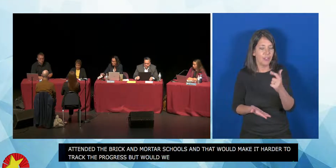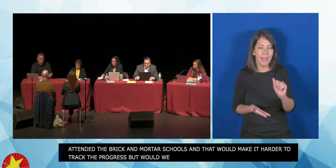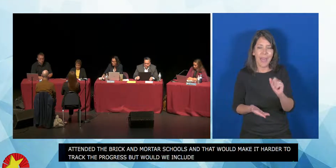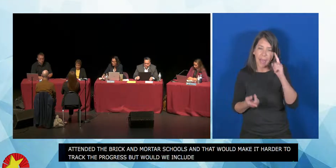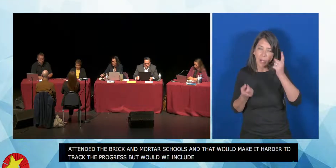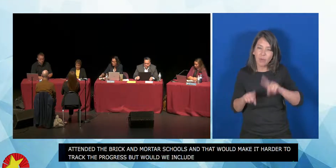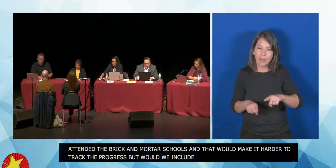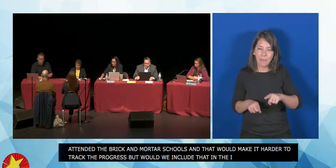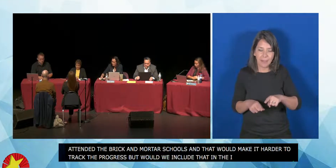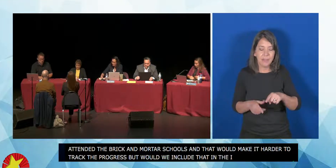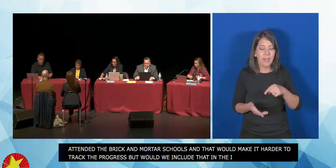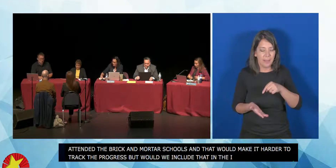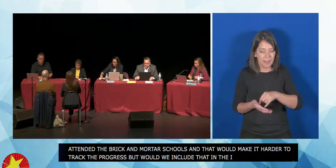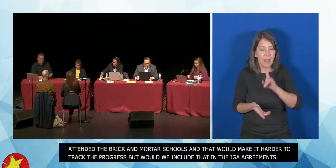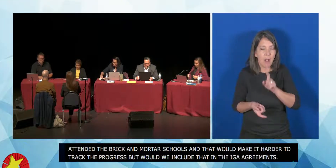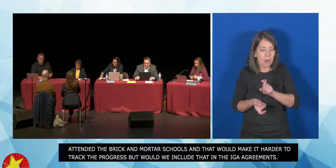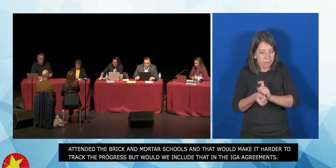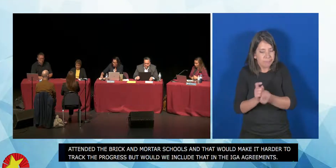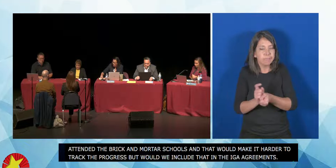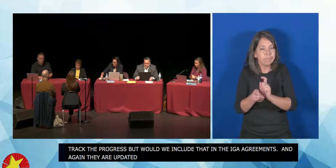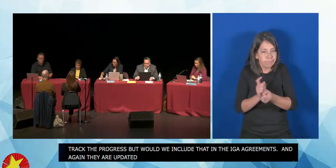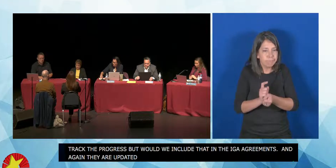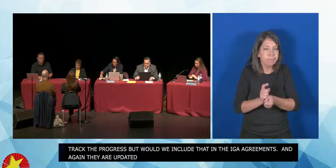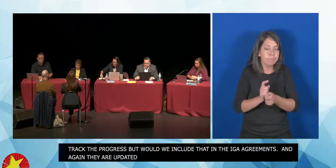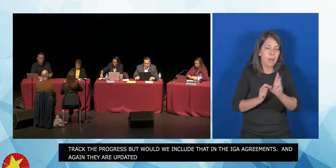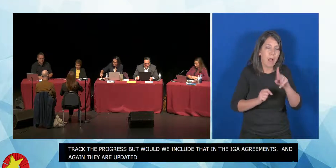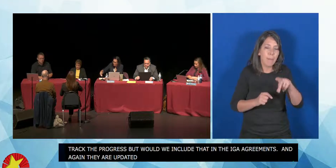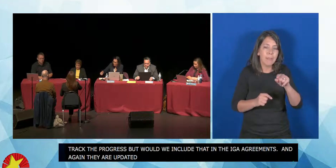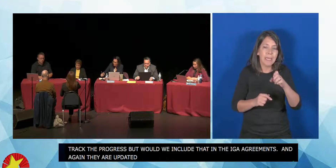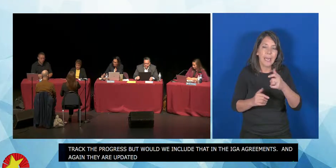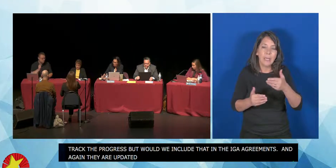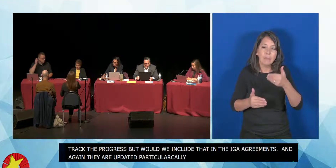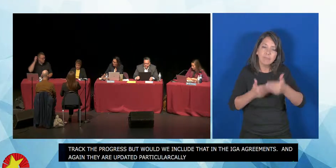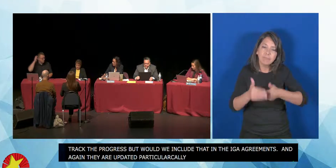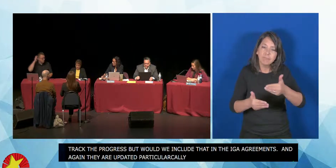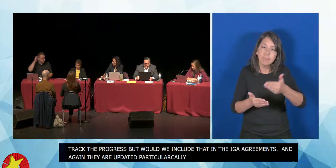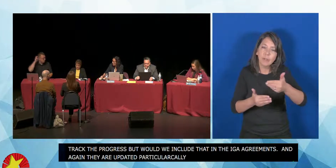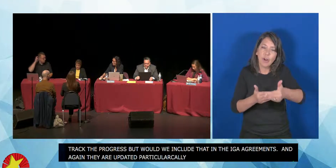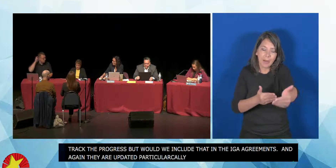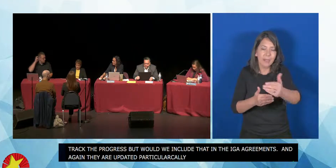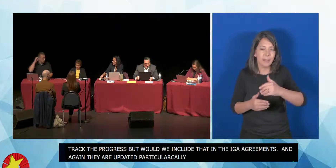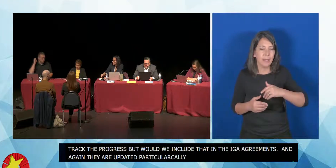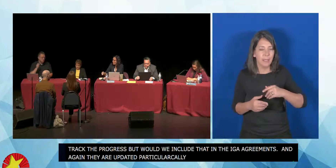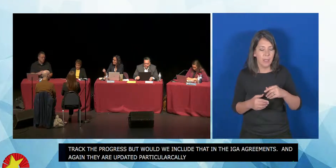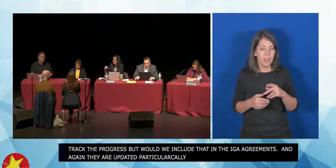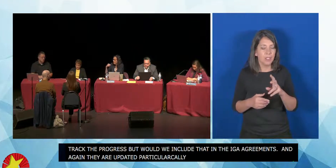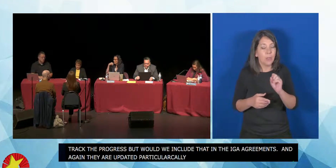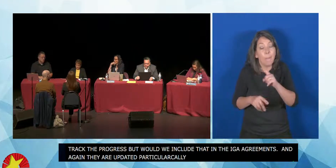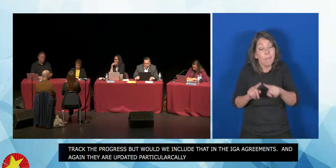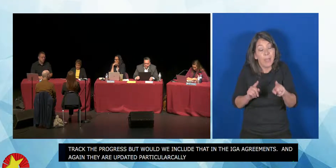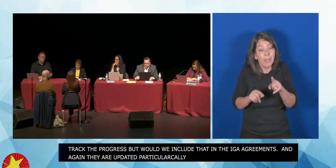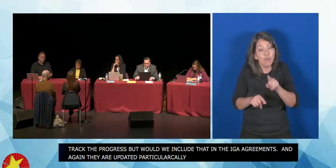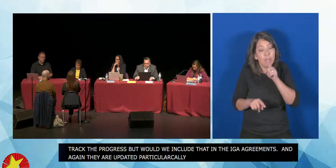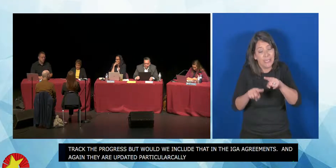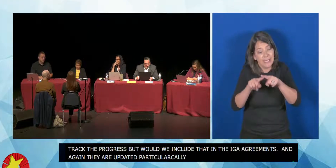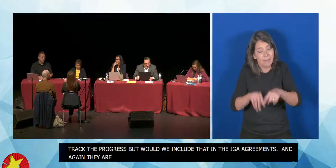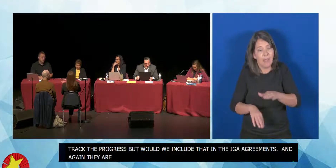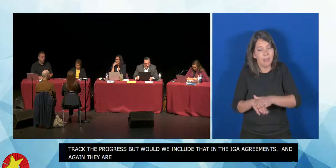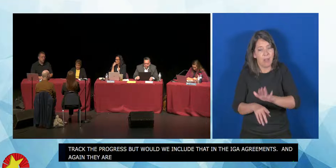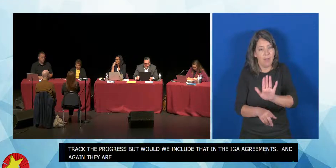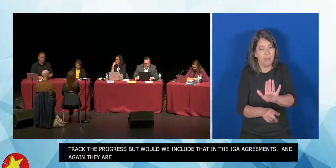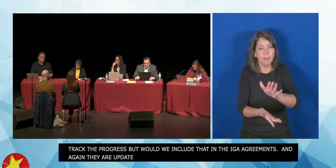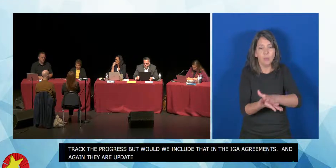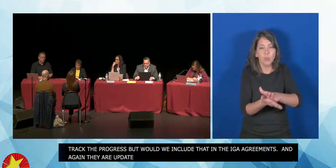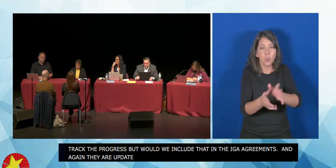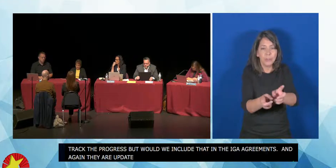Again, they're updated periodically. Could they be updated via an addendum all at once? That really depends on, a school district by